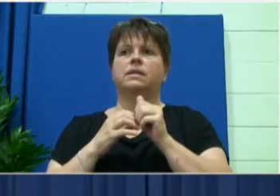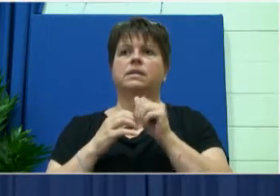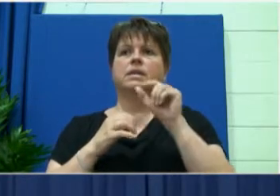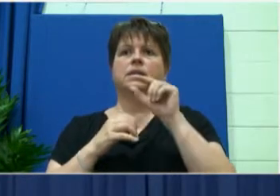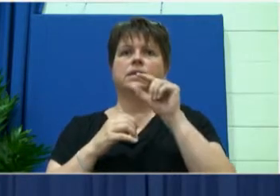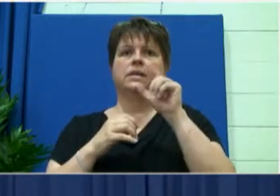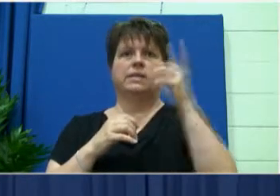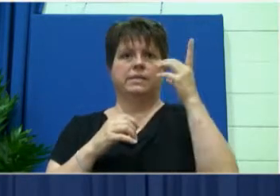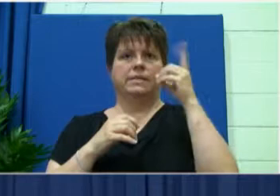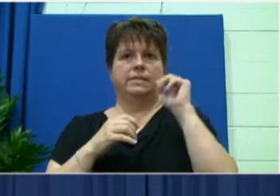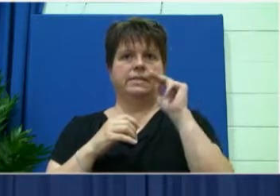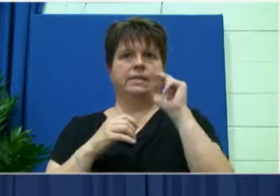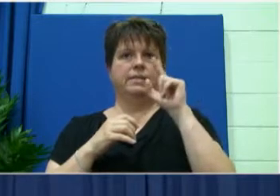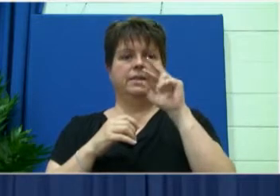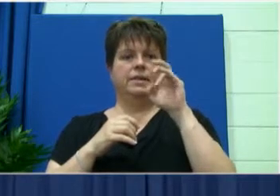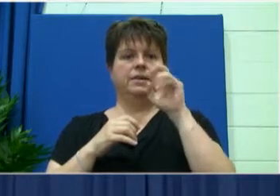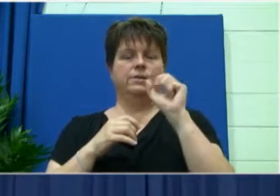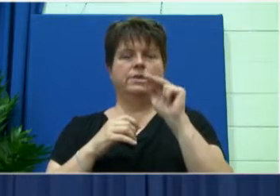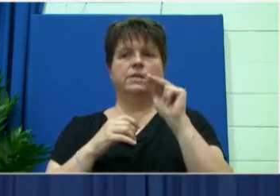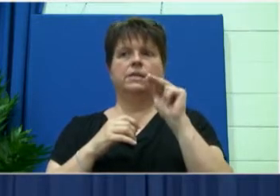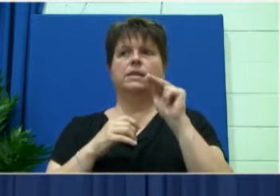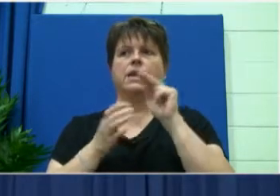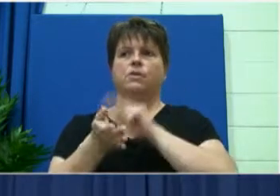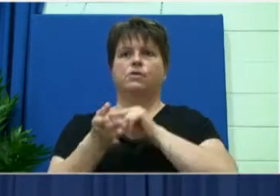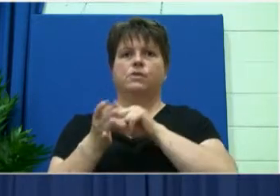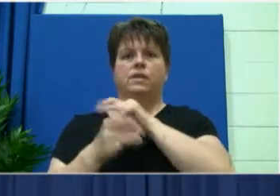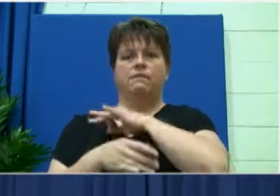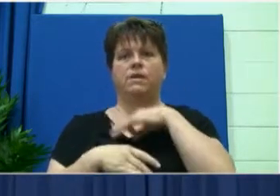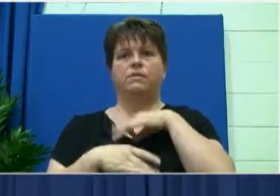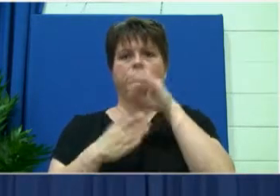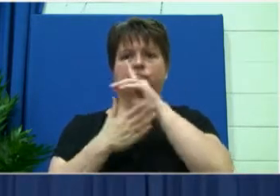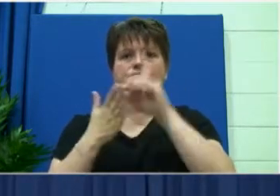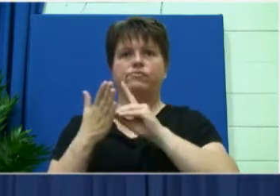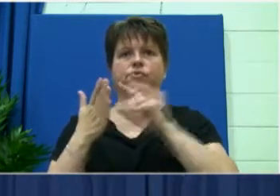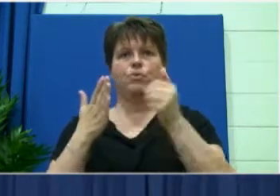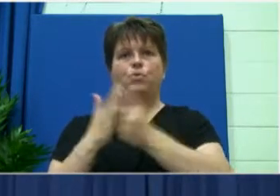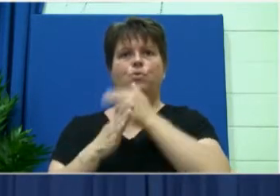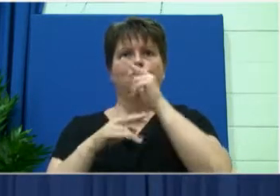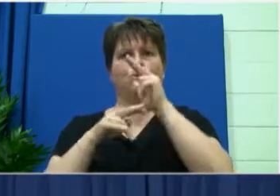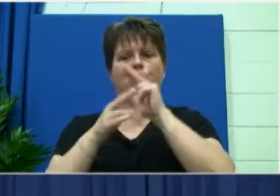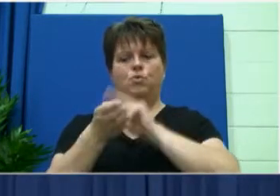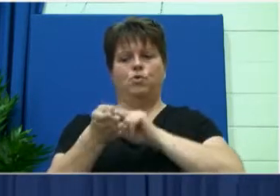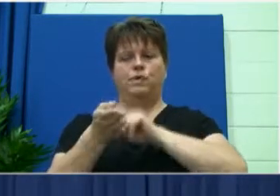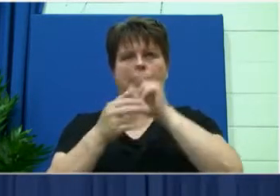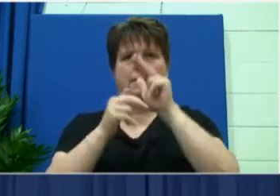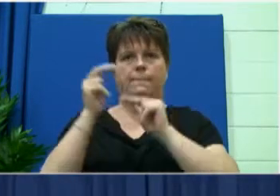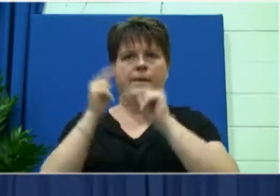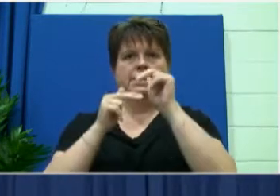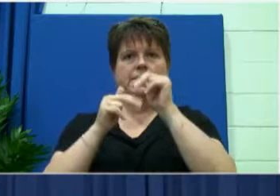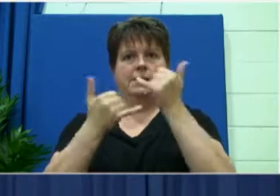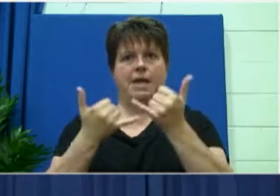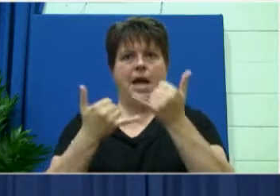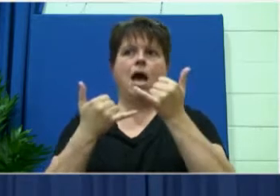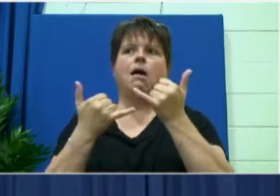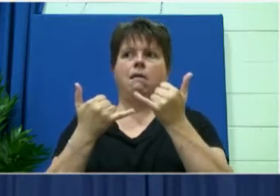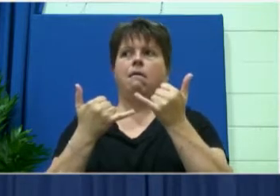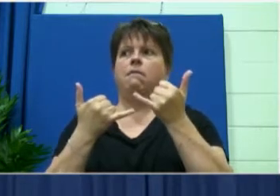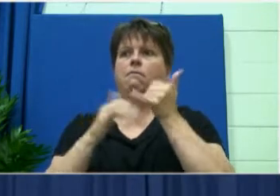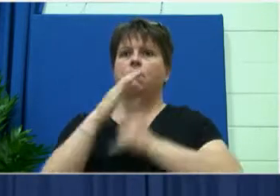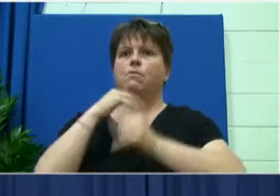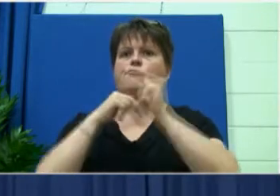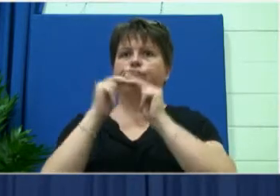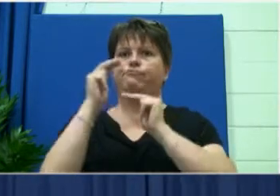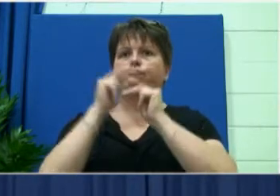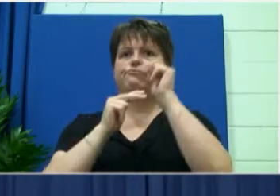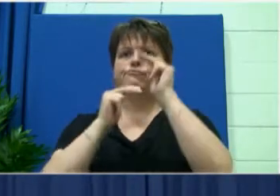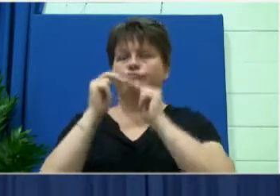Garrettson, as well as the nursing faculty, in the design of the new nursing building that's under construction out